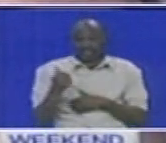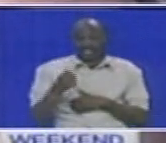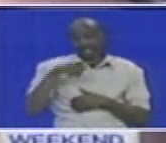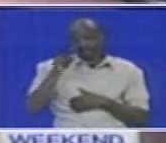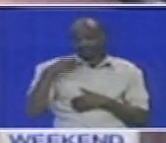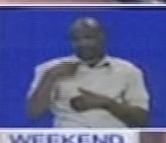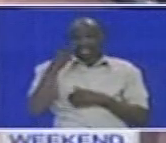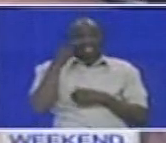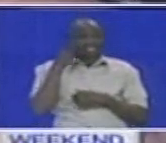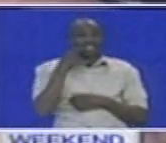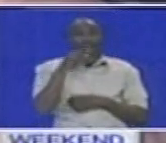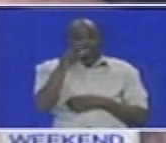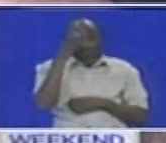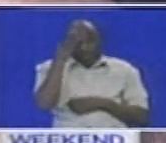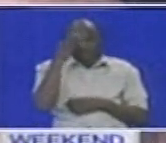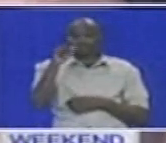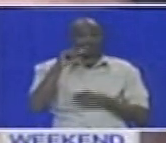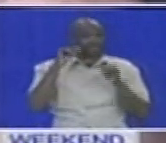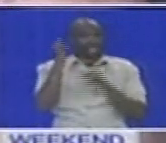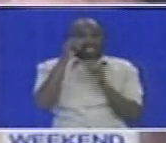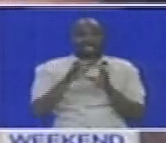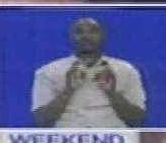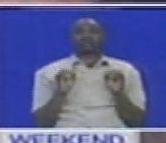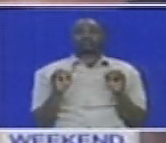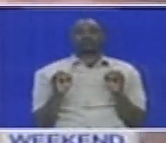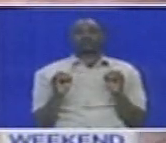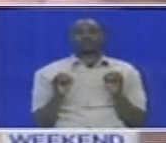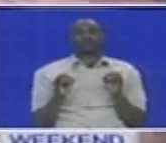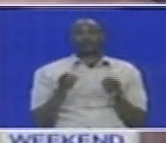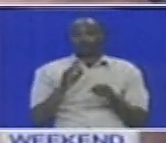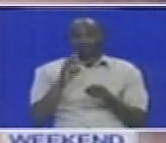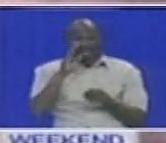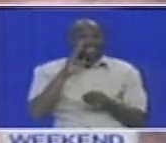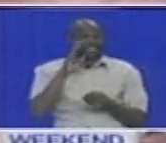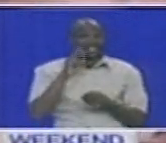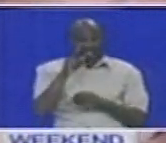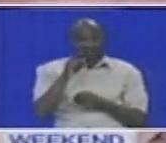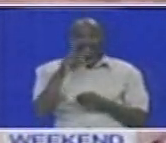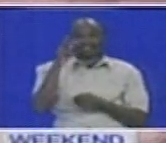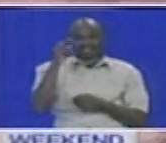mark know that they do not belong yet. Wilkister Nyabwa, KTN.